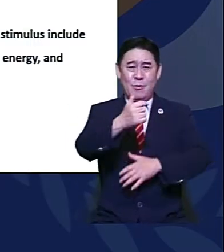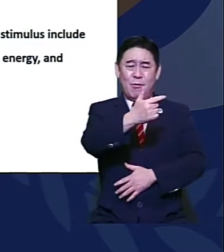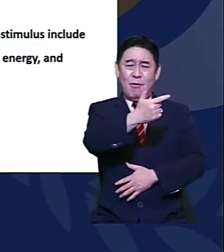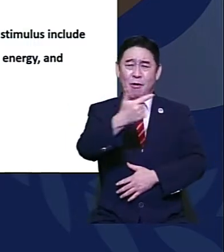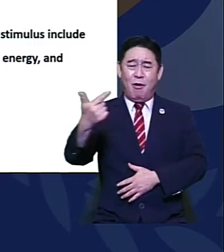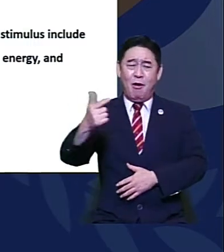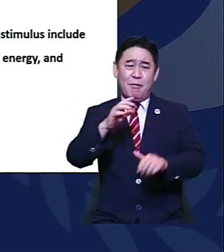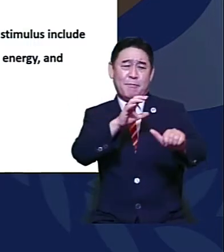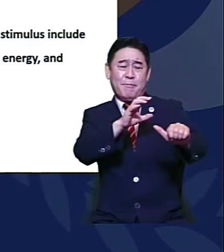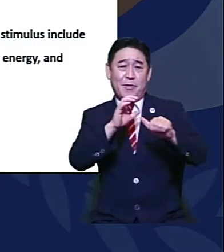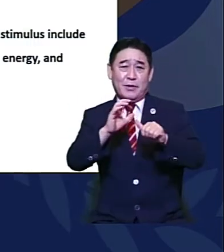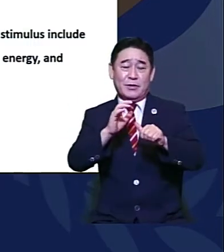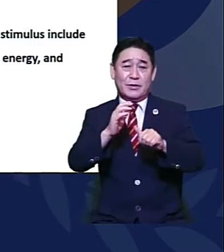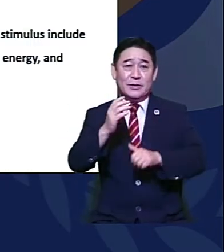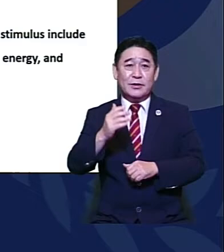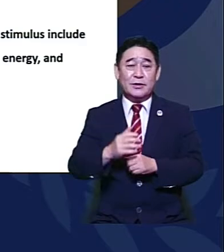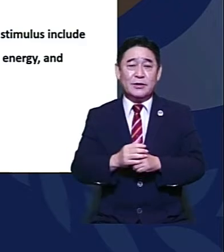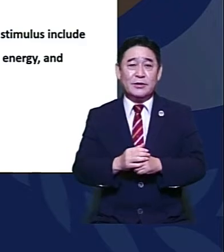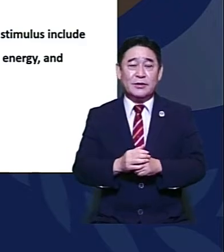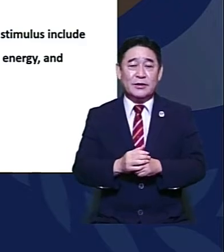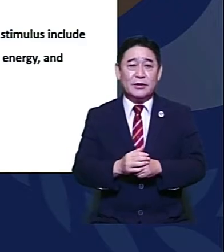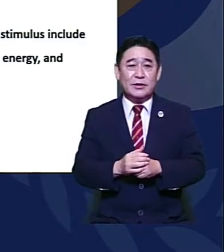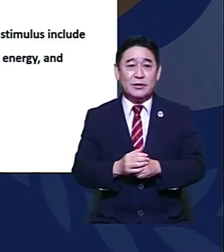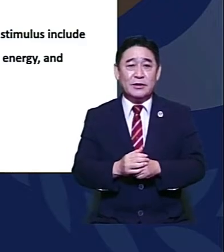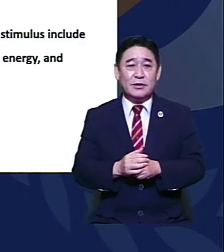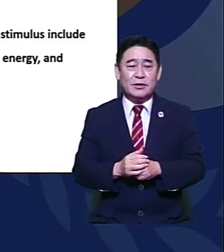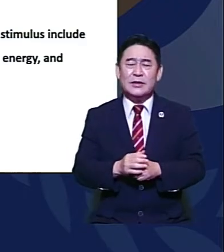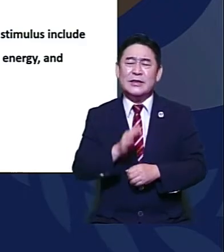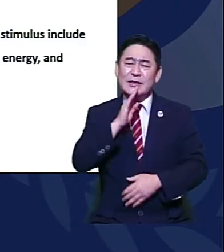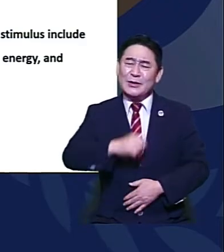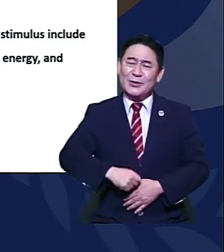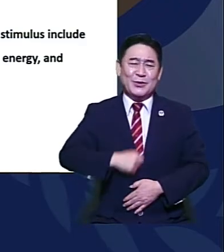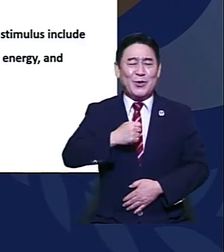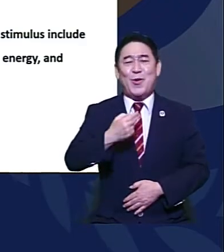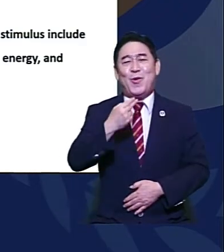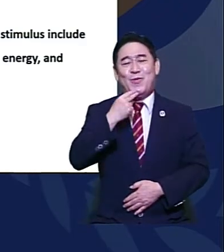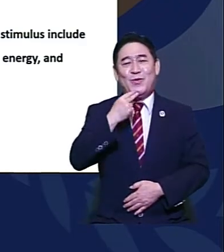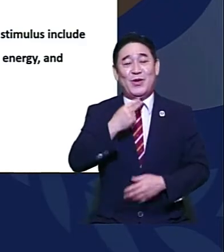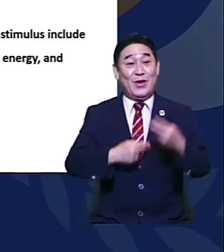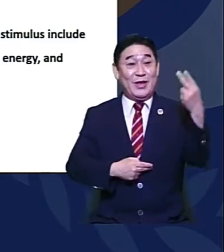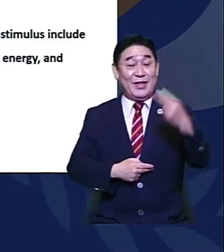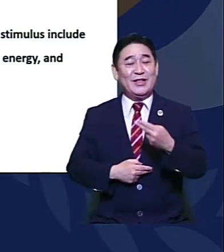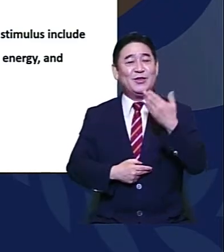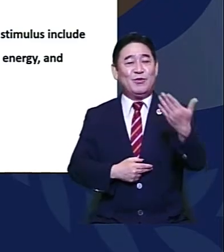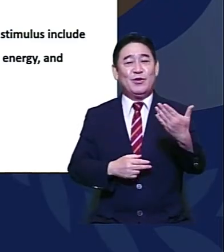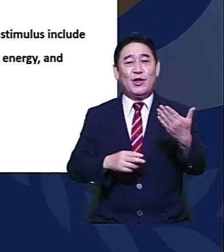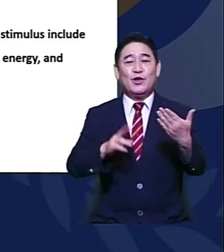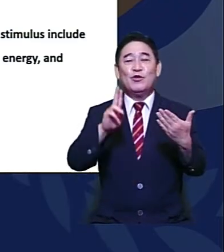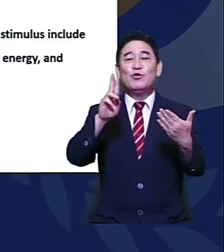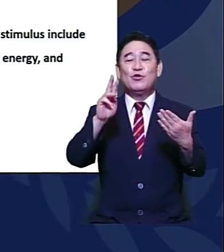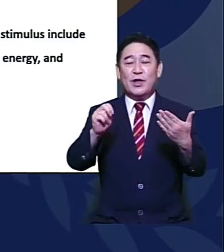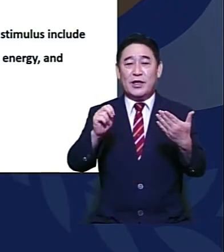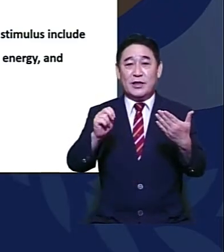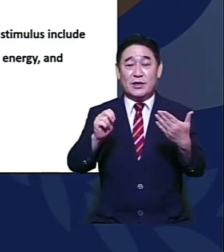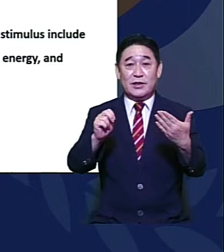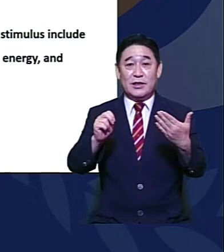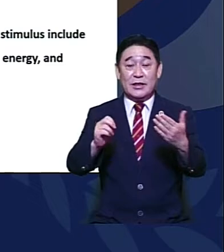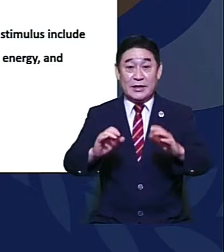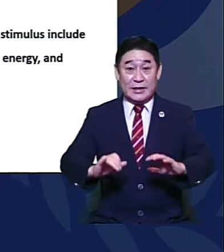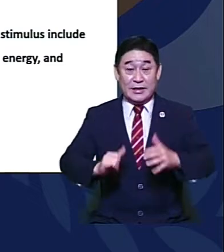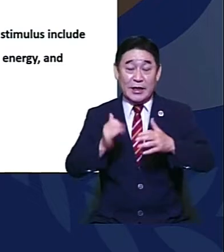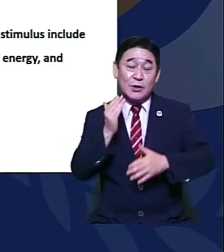Back in 2009, the UNEP explored what is Global Green New